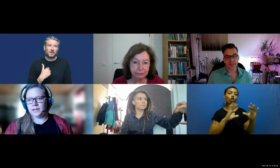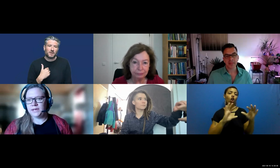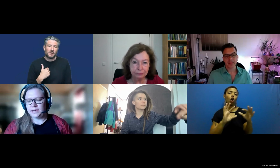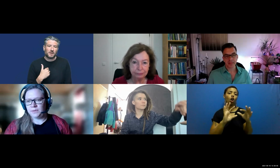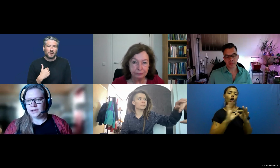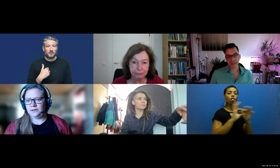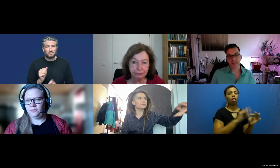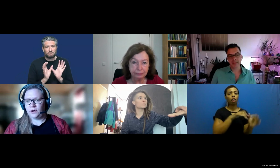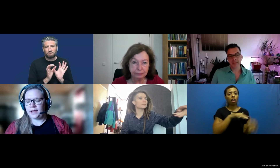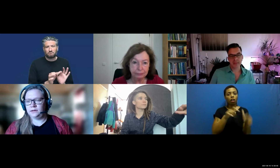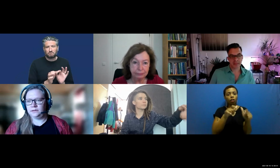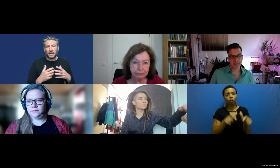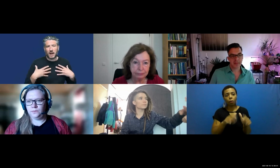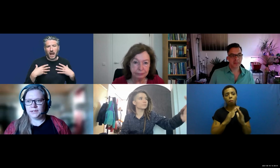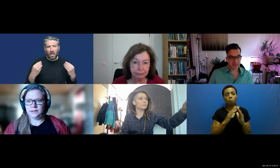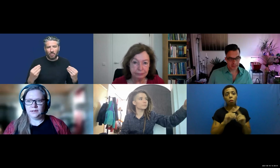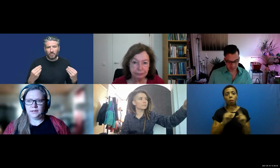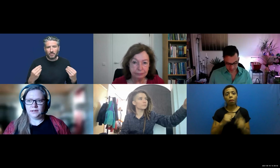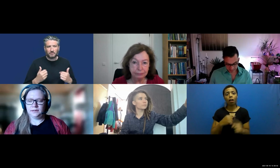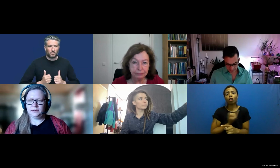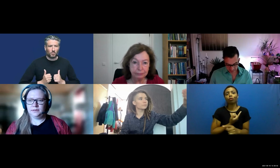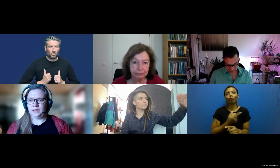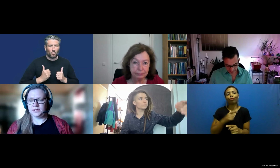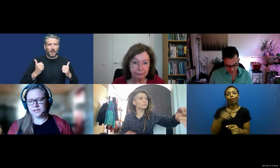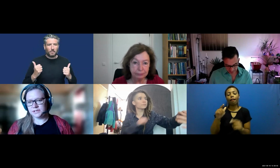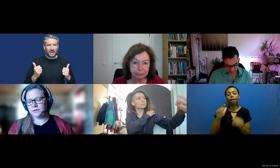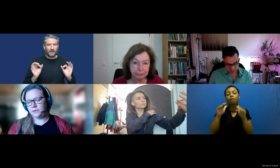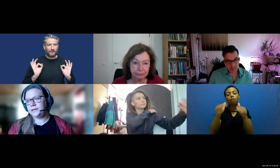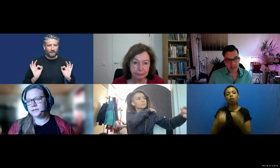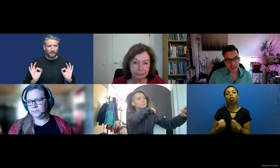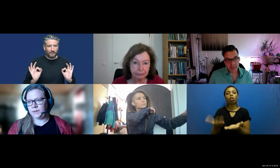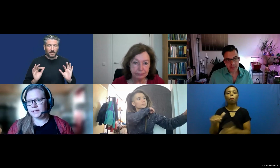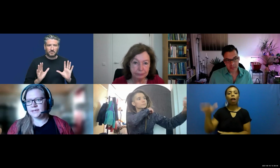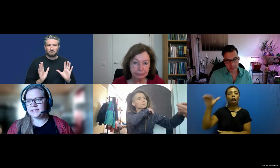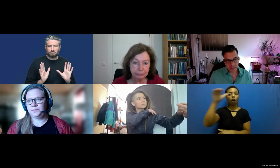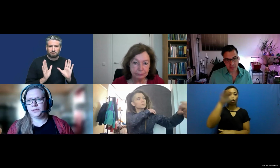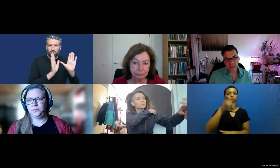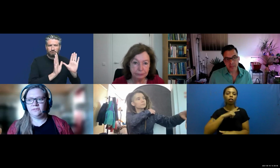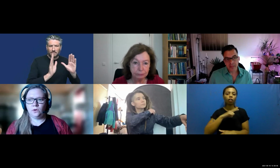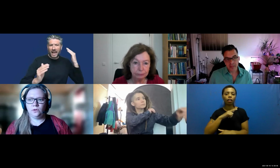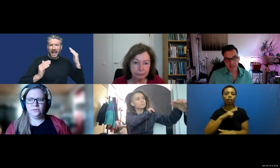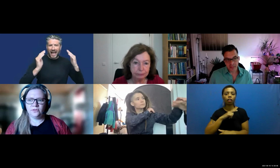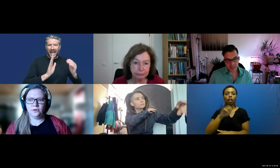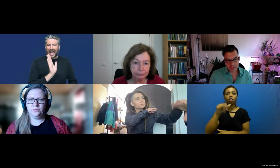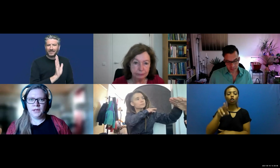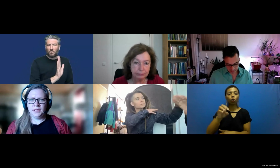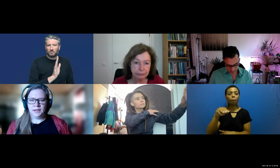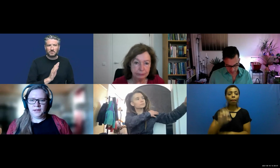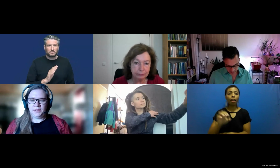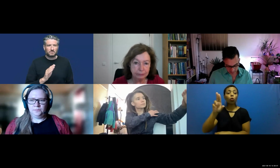and well-being, mainly for adults with Usher syndrome and deafblindness. But we have